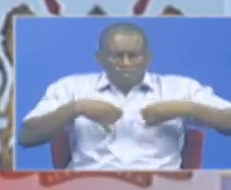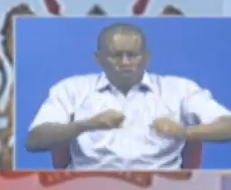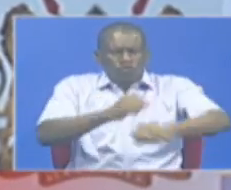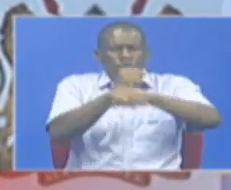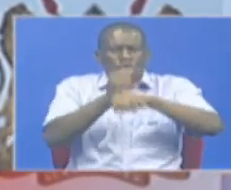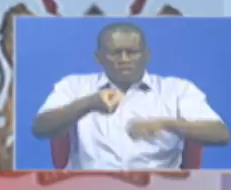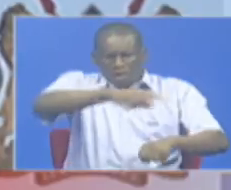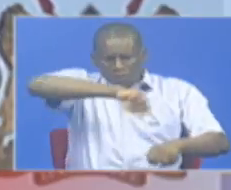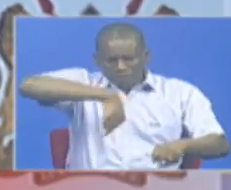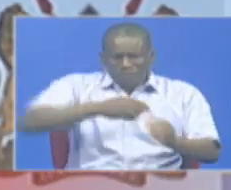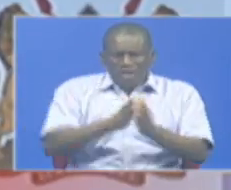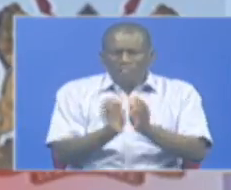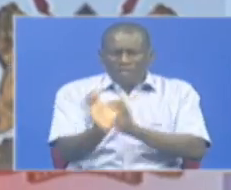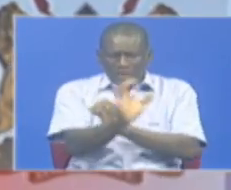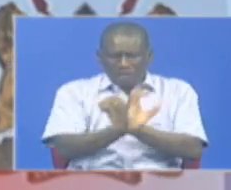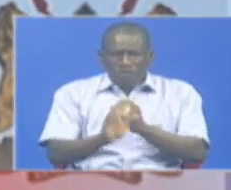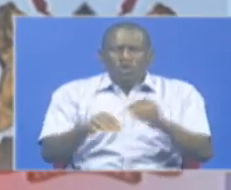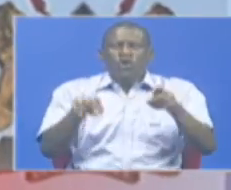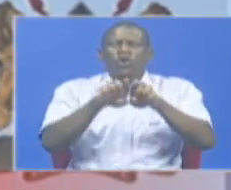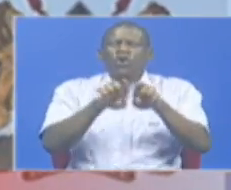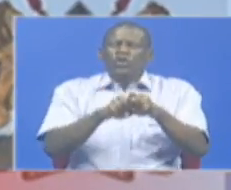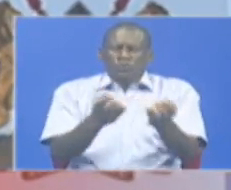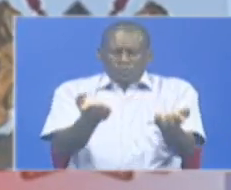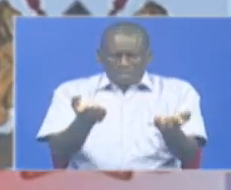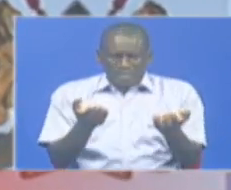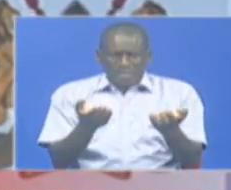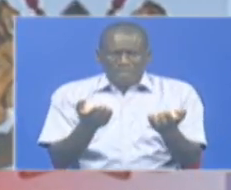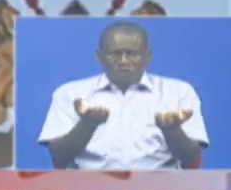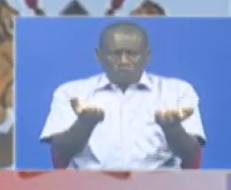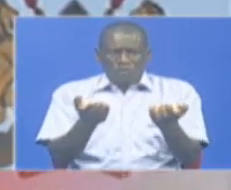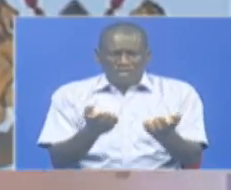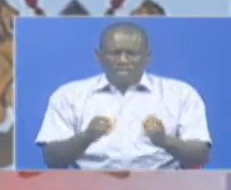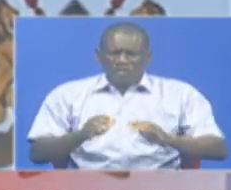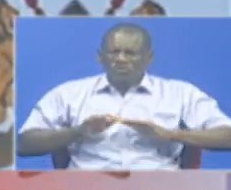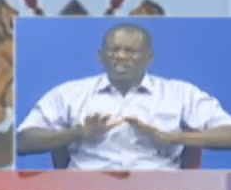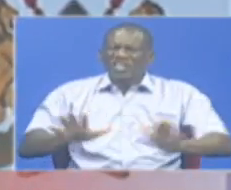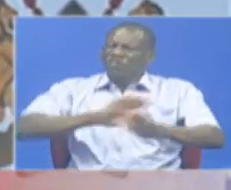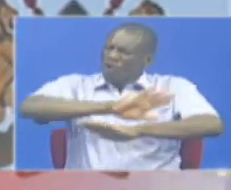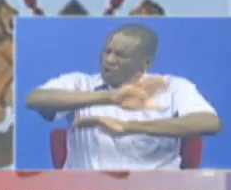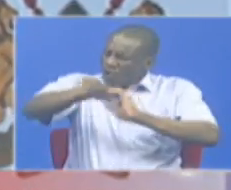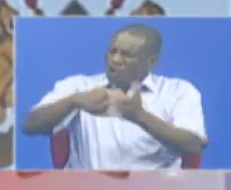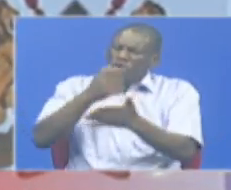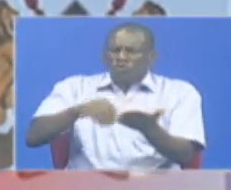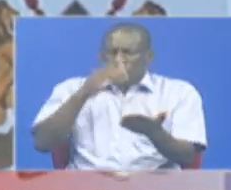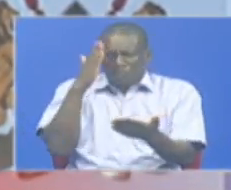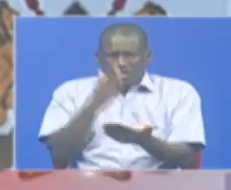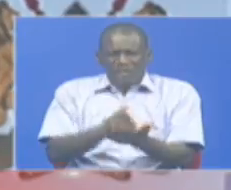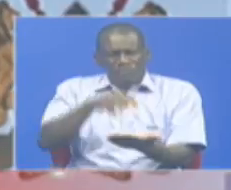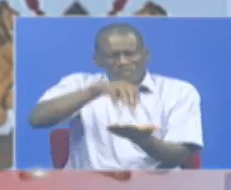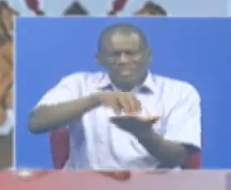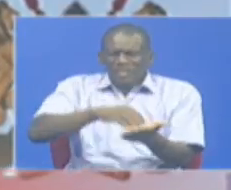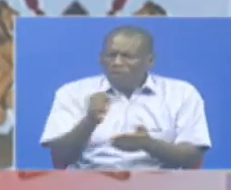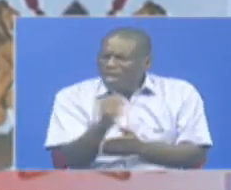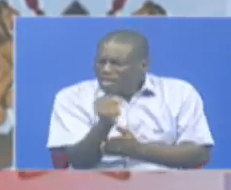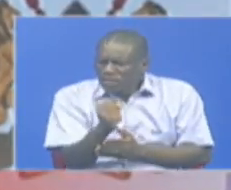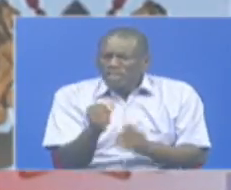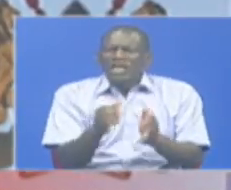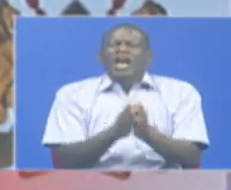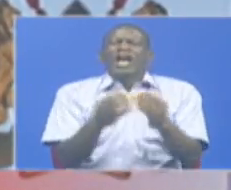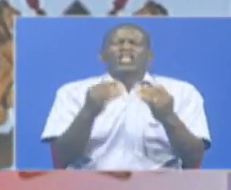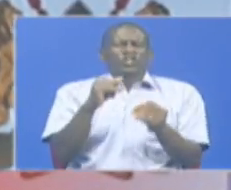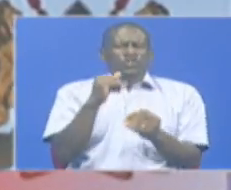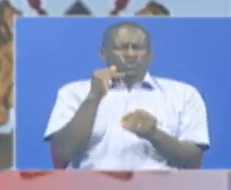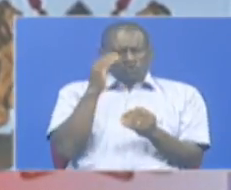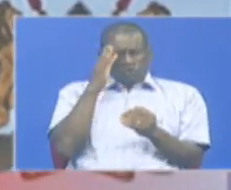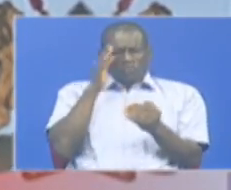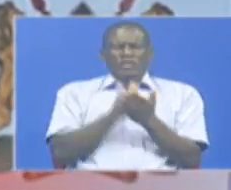than ever before, we need to drop all our titles, our beliefs, our status, our age, and recognize that we need to fight